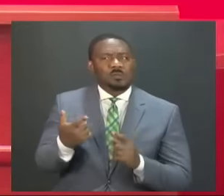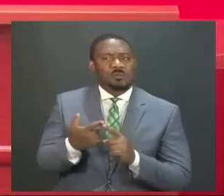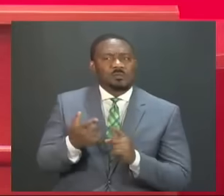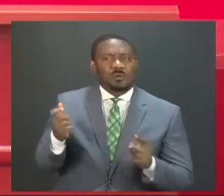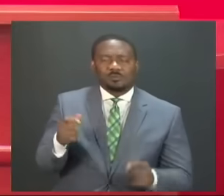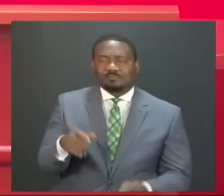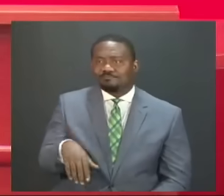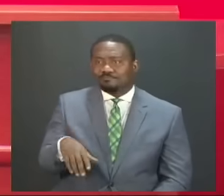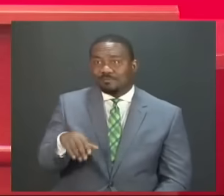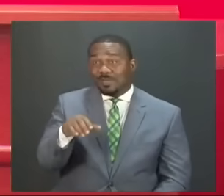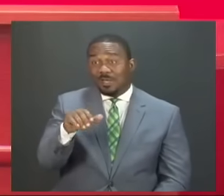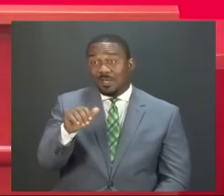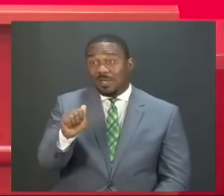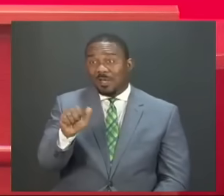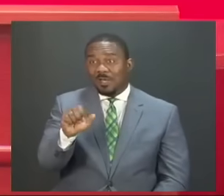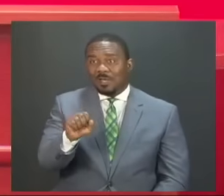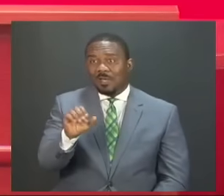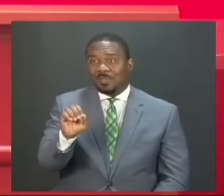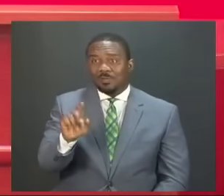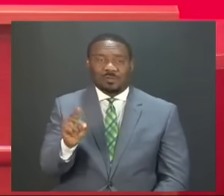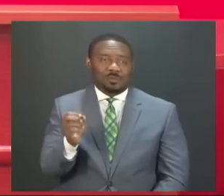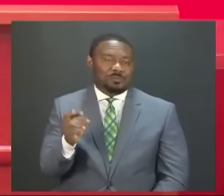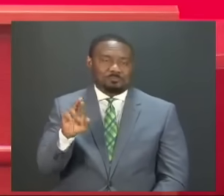Asokore. They numbered